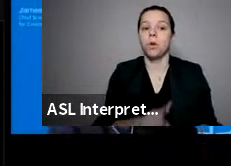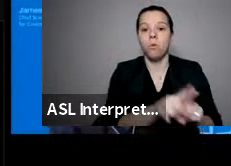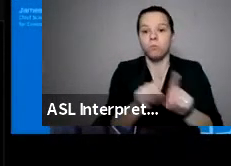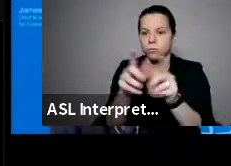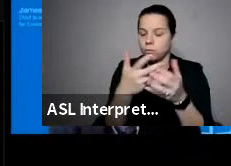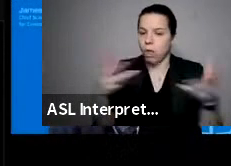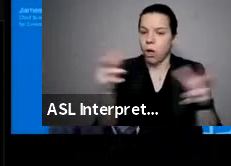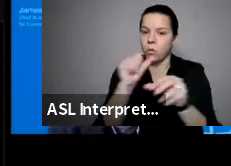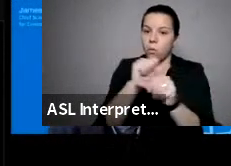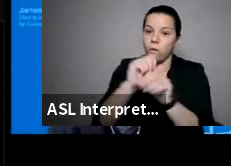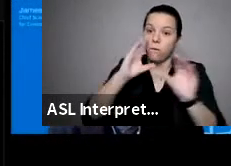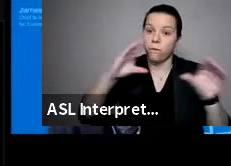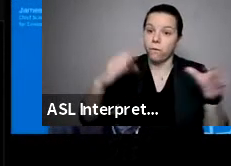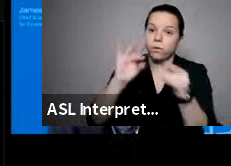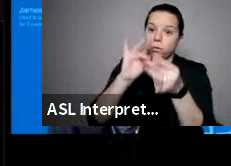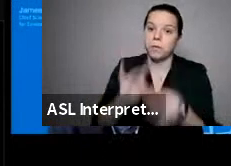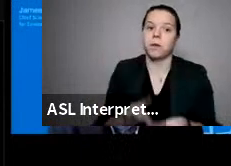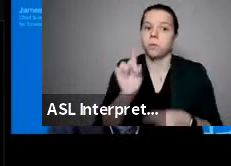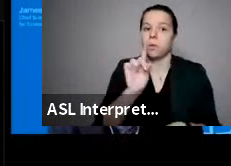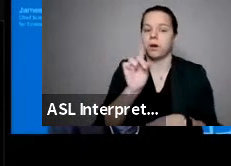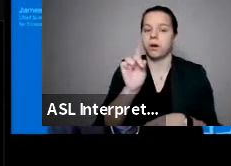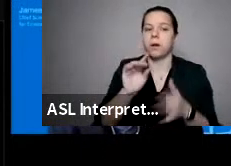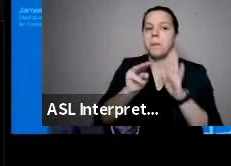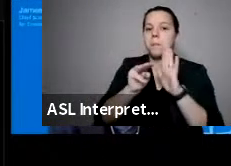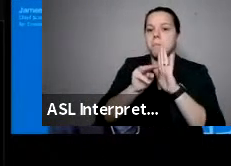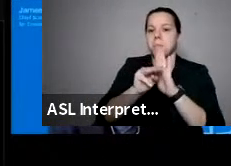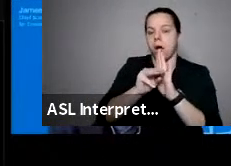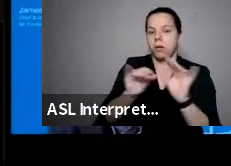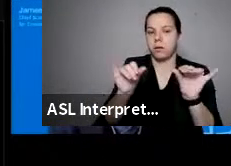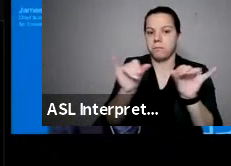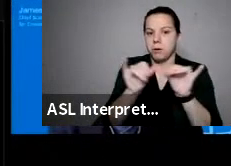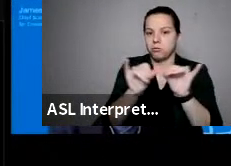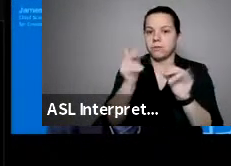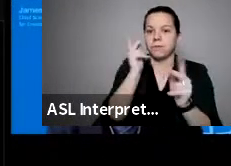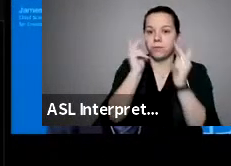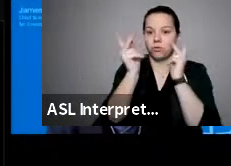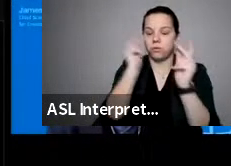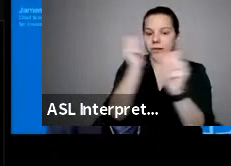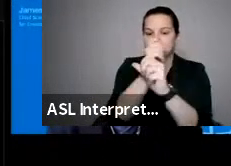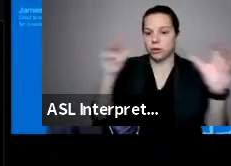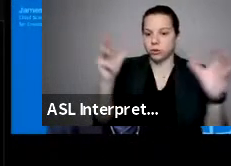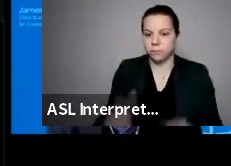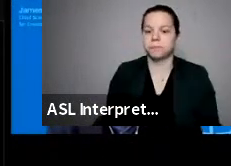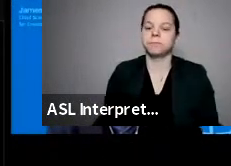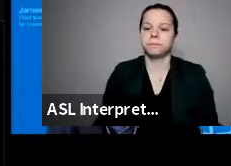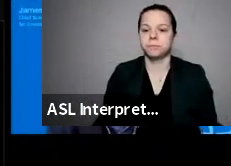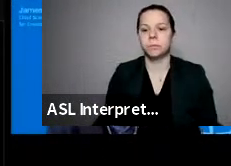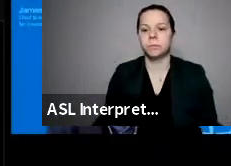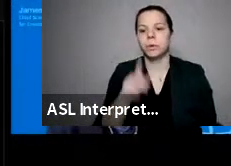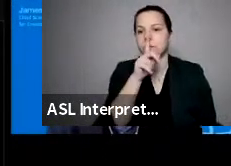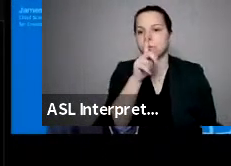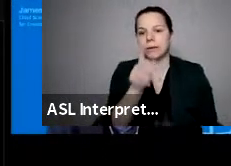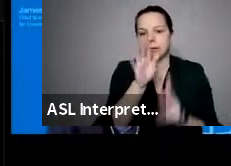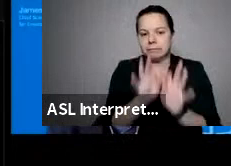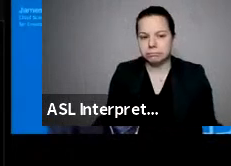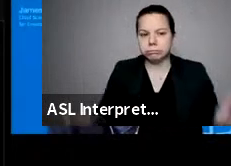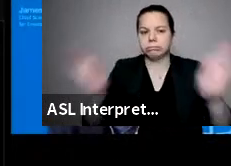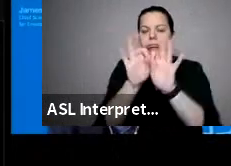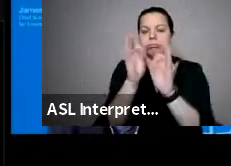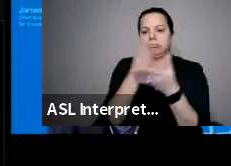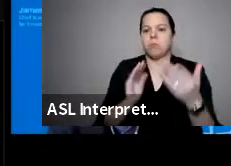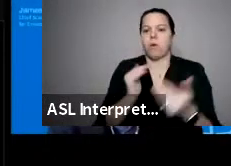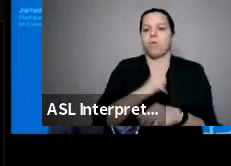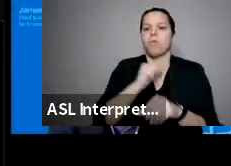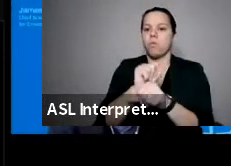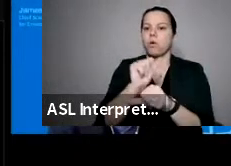effort is in terms of modeling metrics and visualization of the data. And this is really a core component of our work to